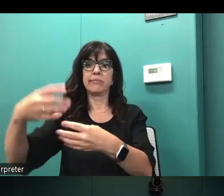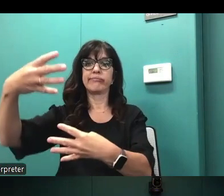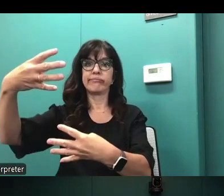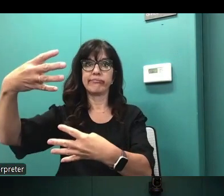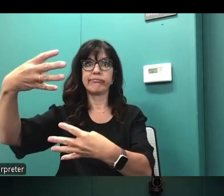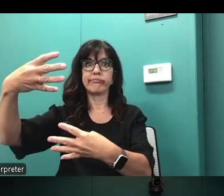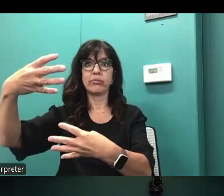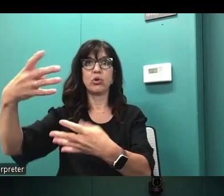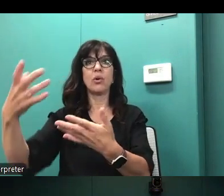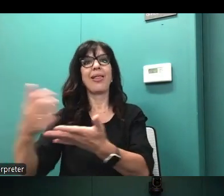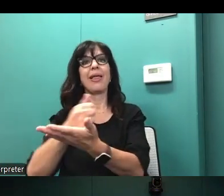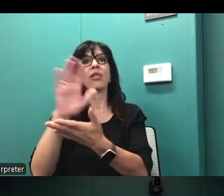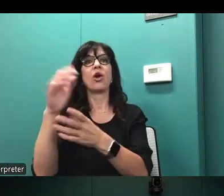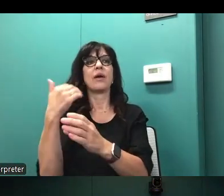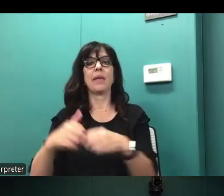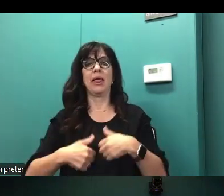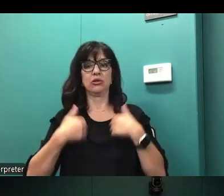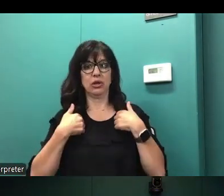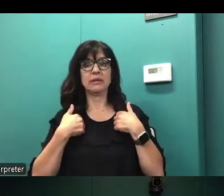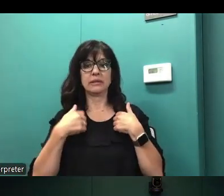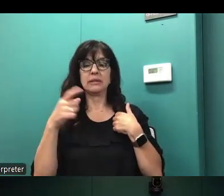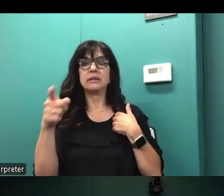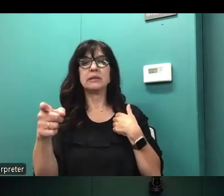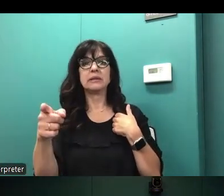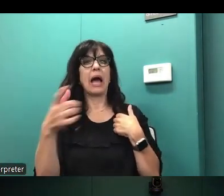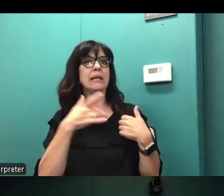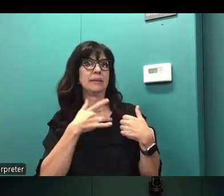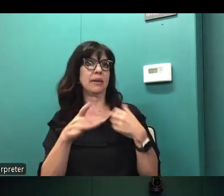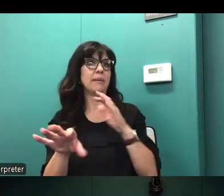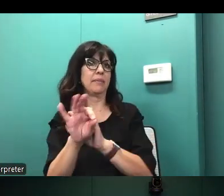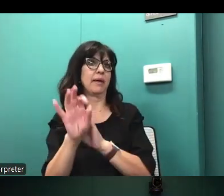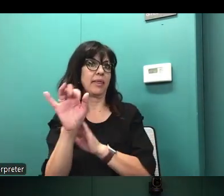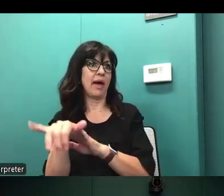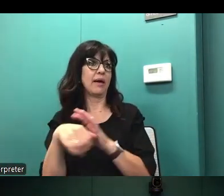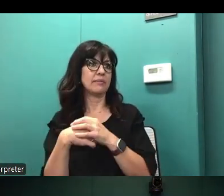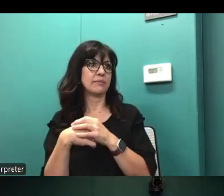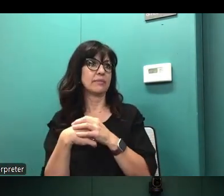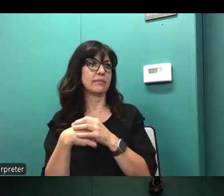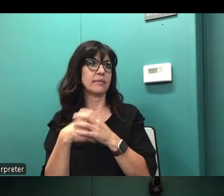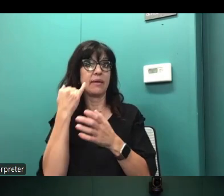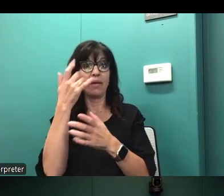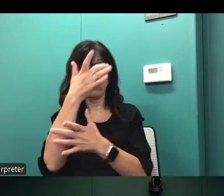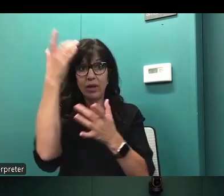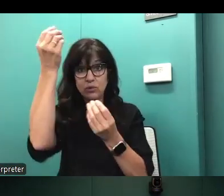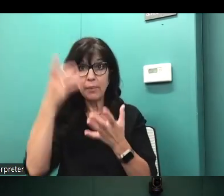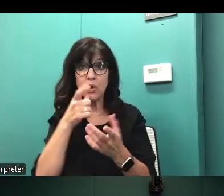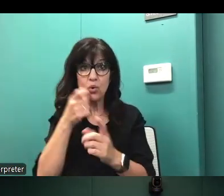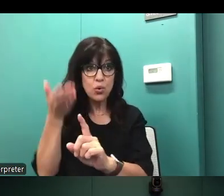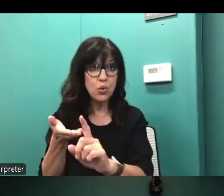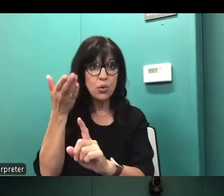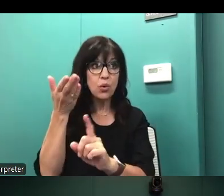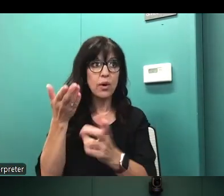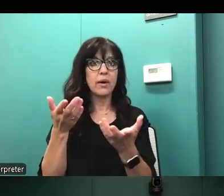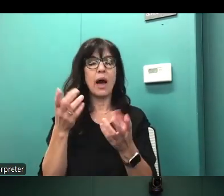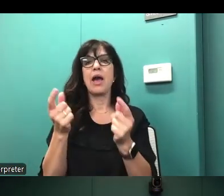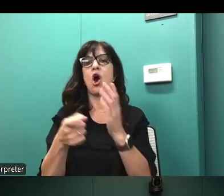And you can collect email addresses. And I usually choose that because if they forget to tell me who they are, then